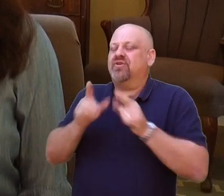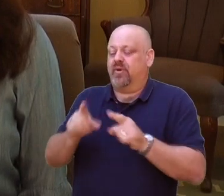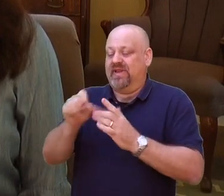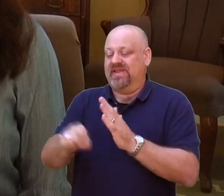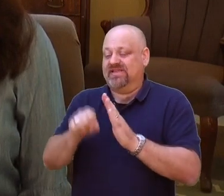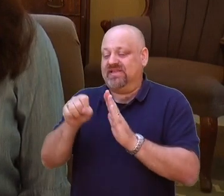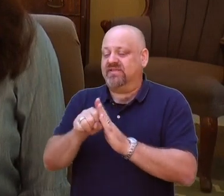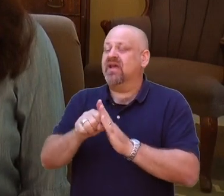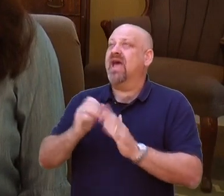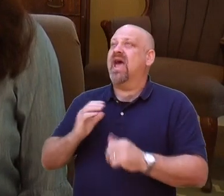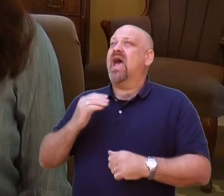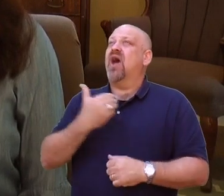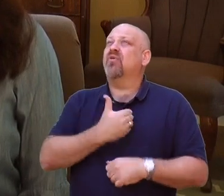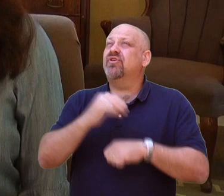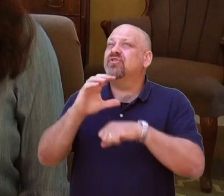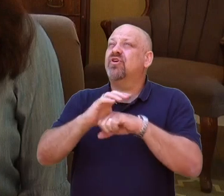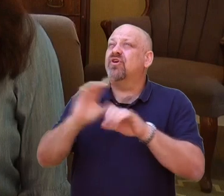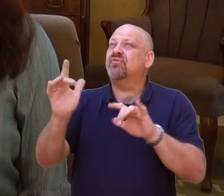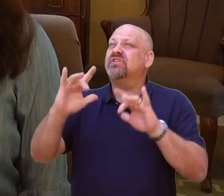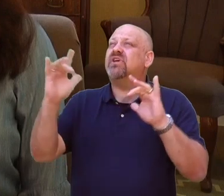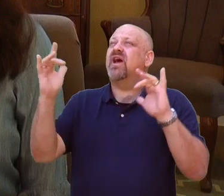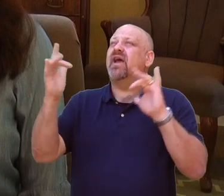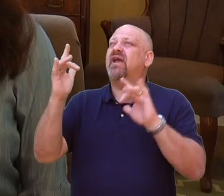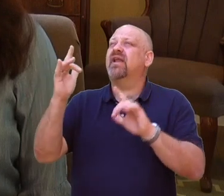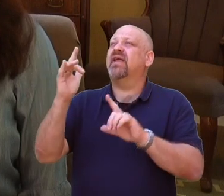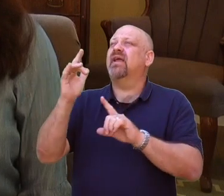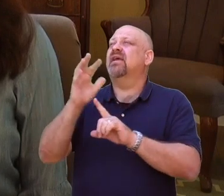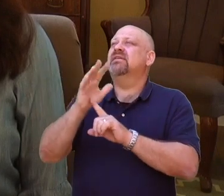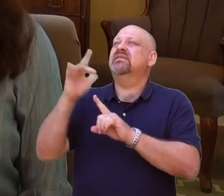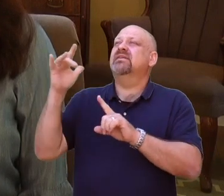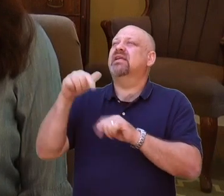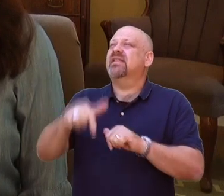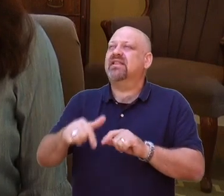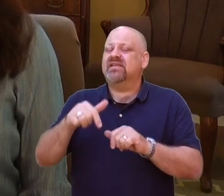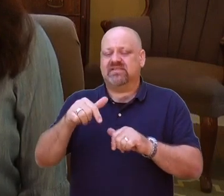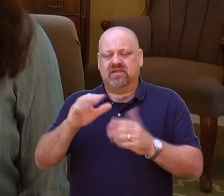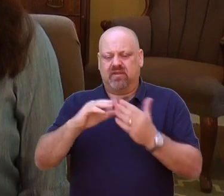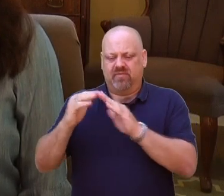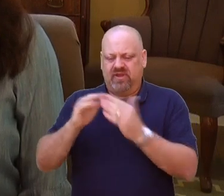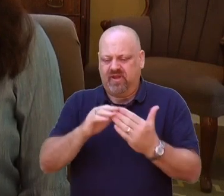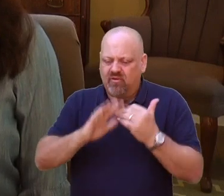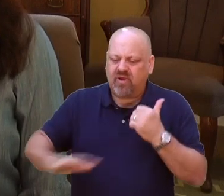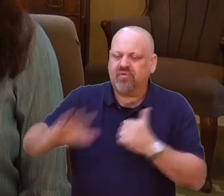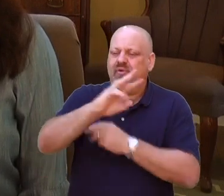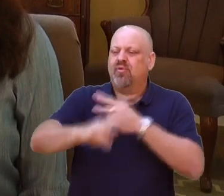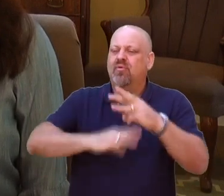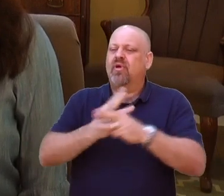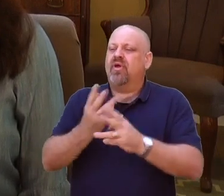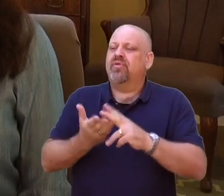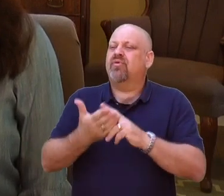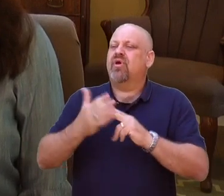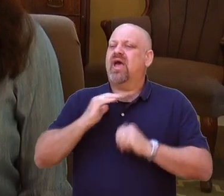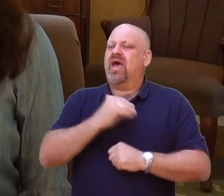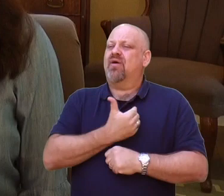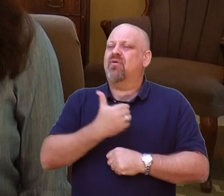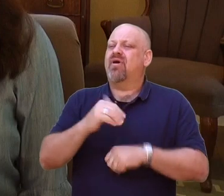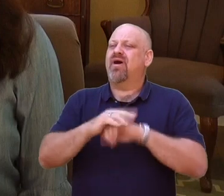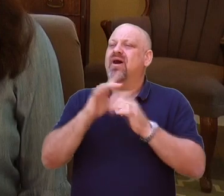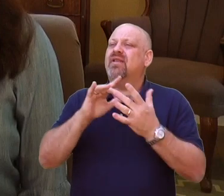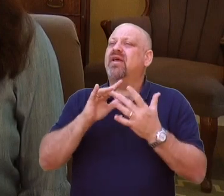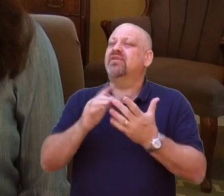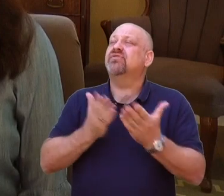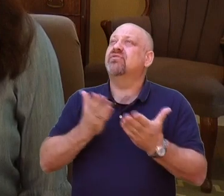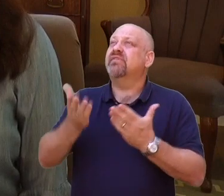pour out your gifts upon your people. And Lord, we ask you during this season that our church would be